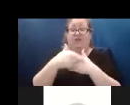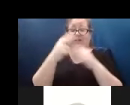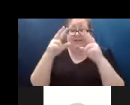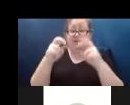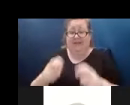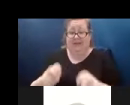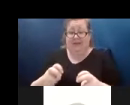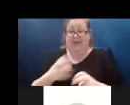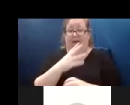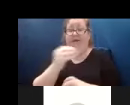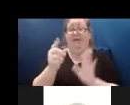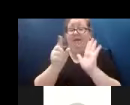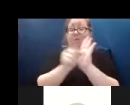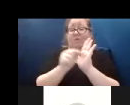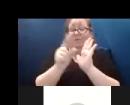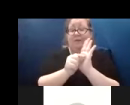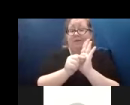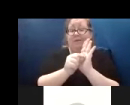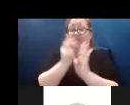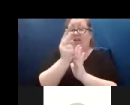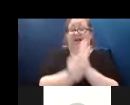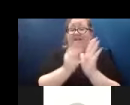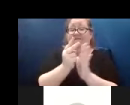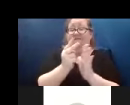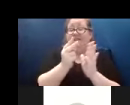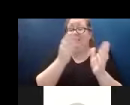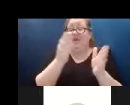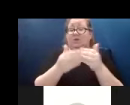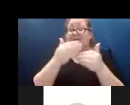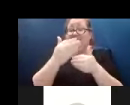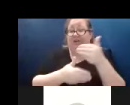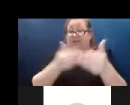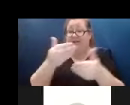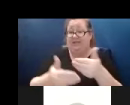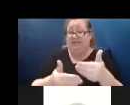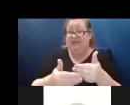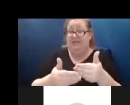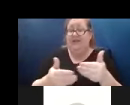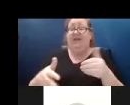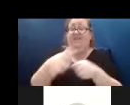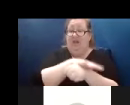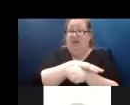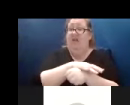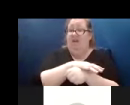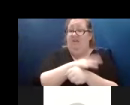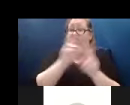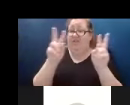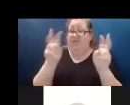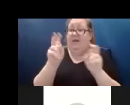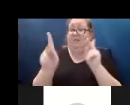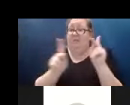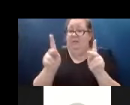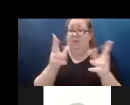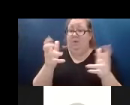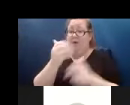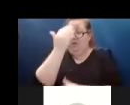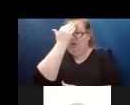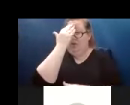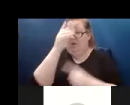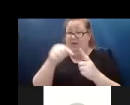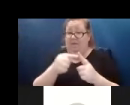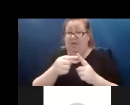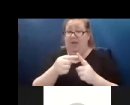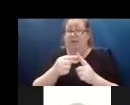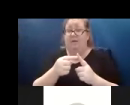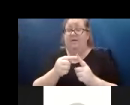be publishing a video series that covers some of the topics that people have been letting us know that they really need to hear about. We'll be